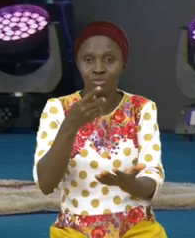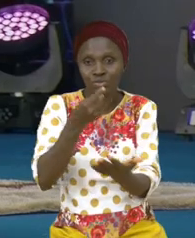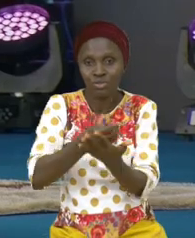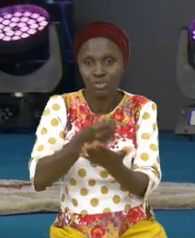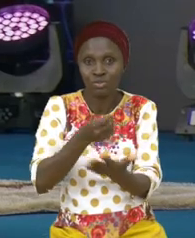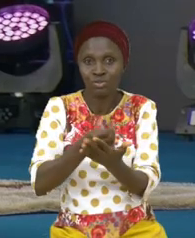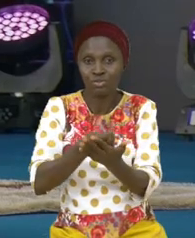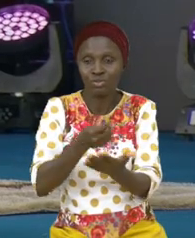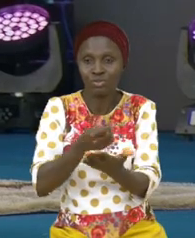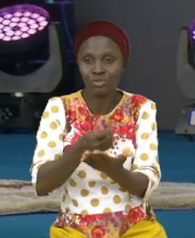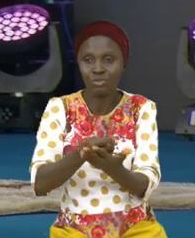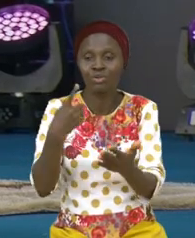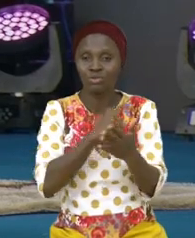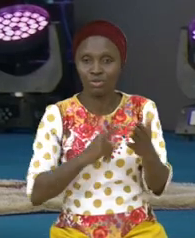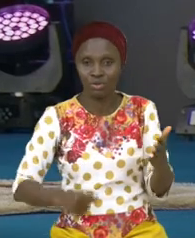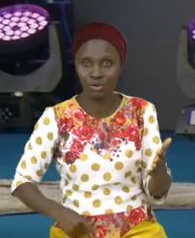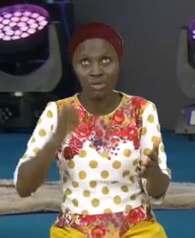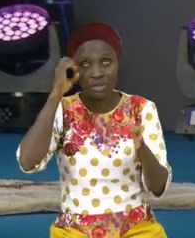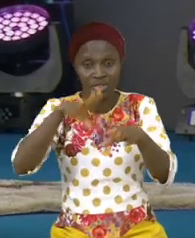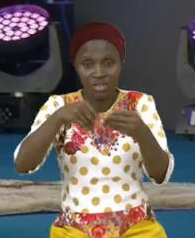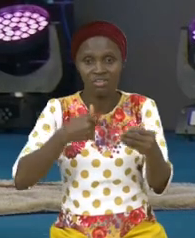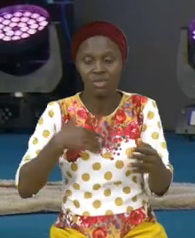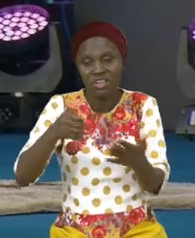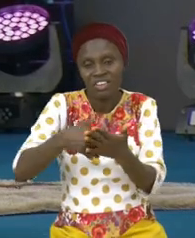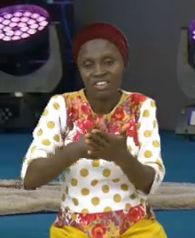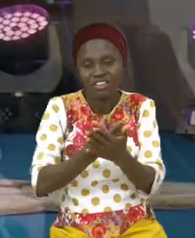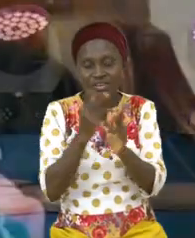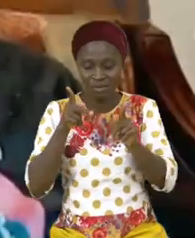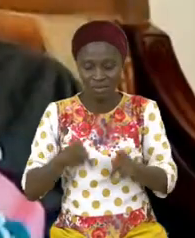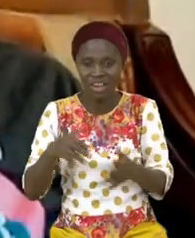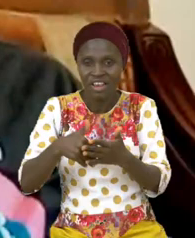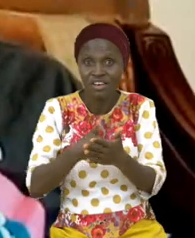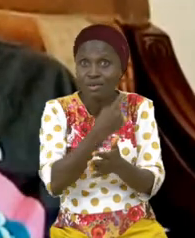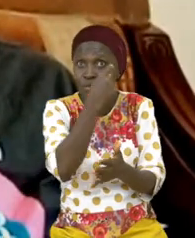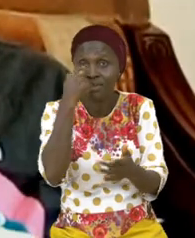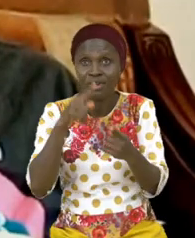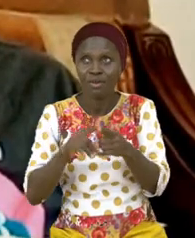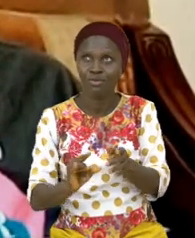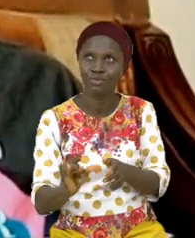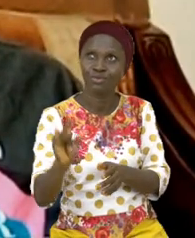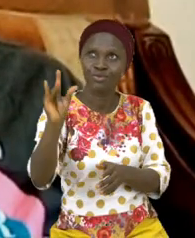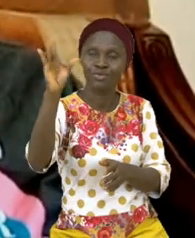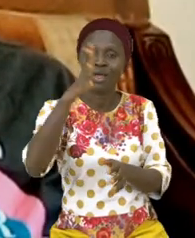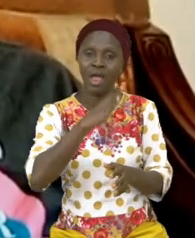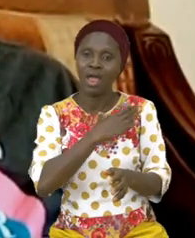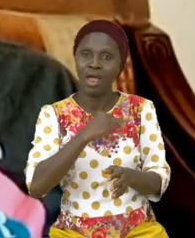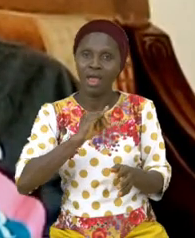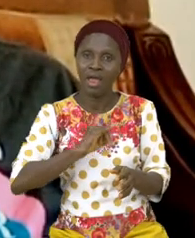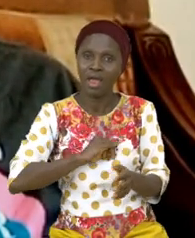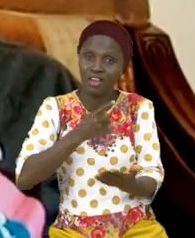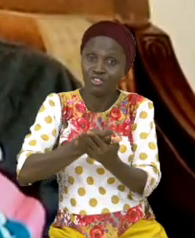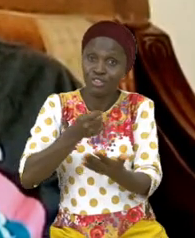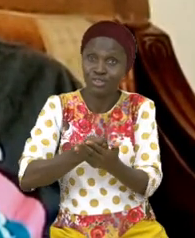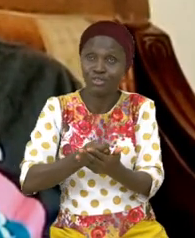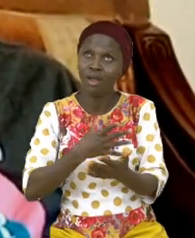me a new personality. He gave me a new sight to soar. I treasure the